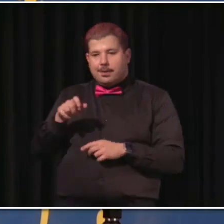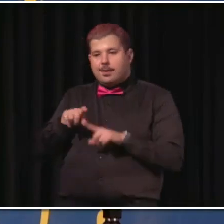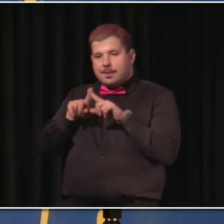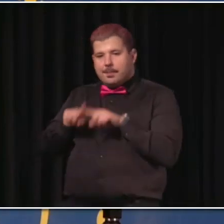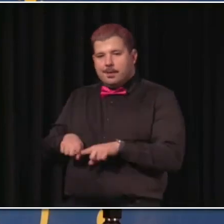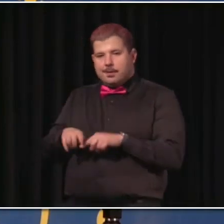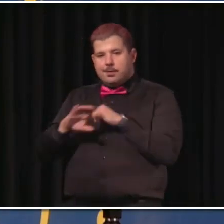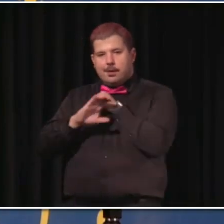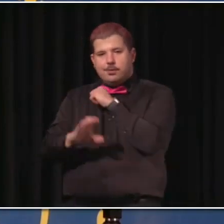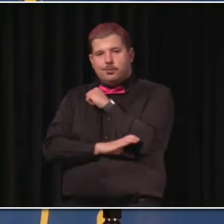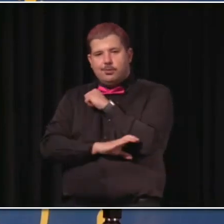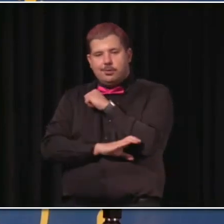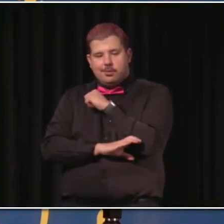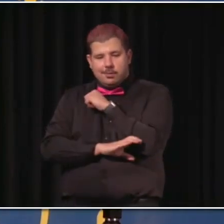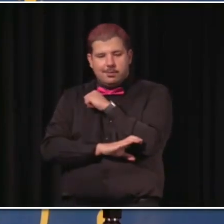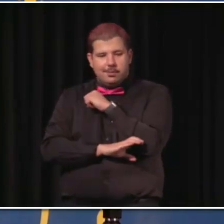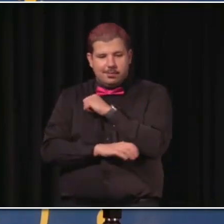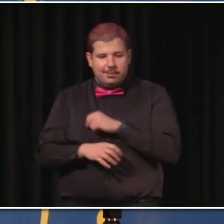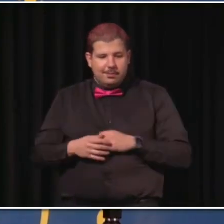the Constitution.